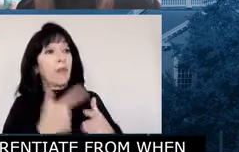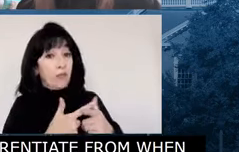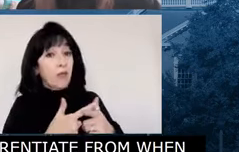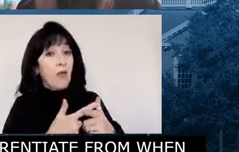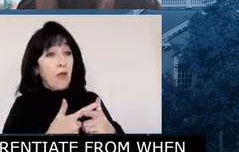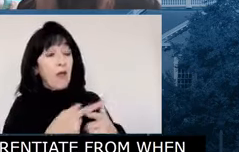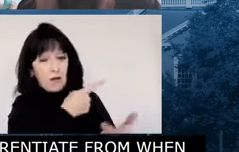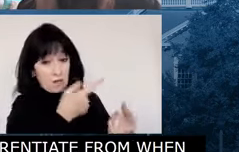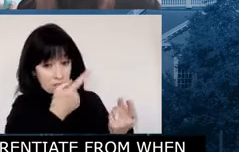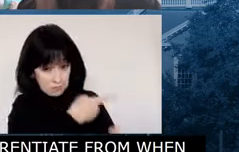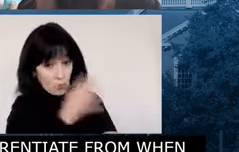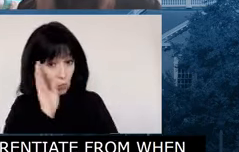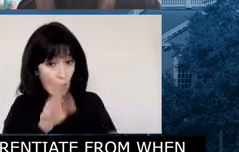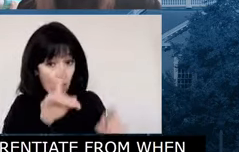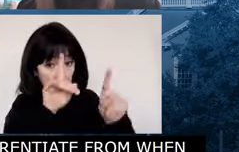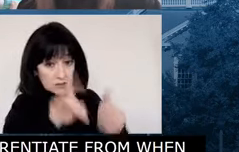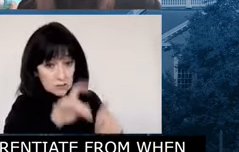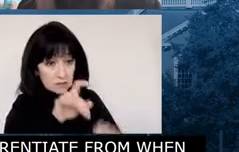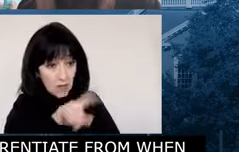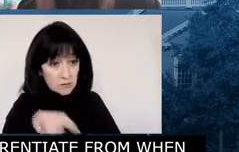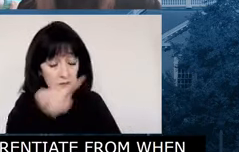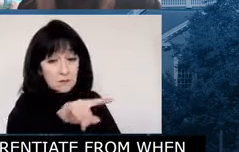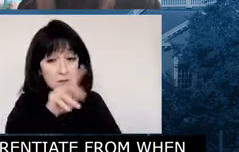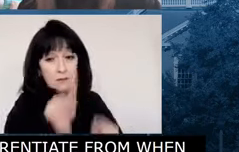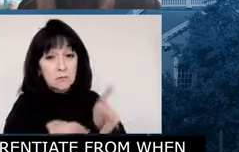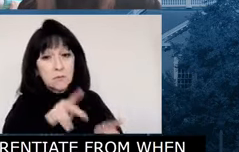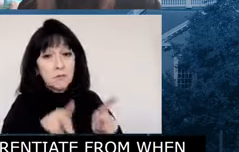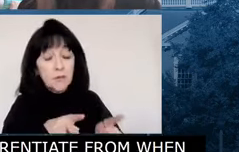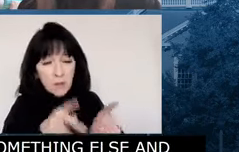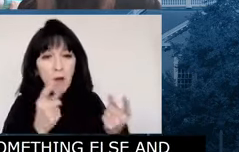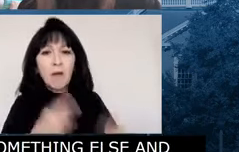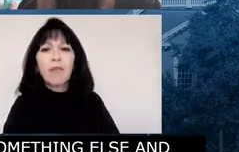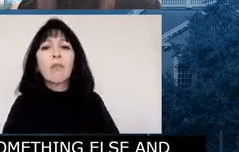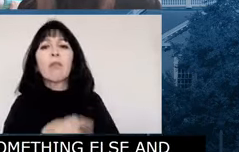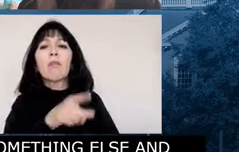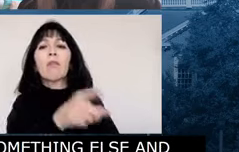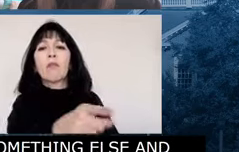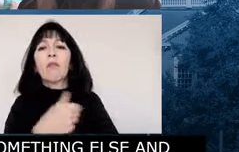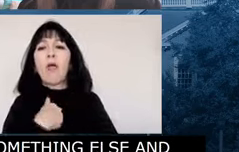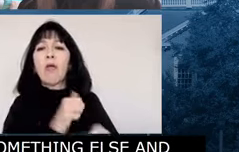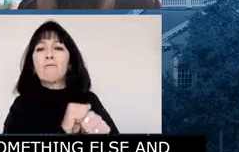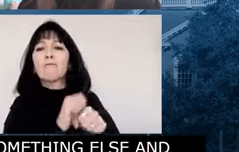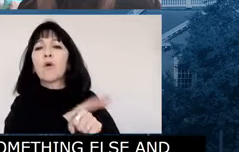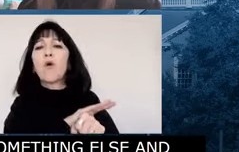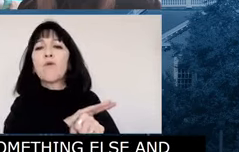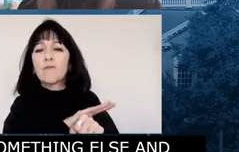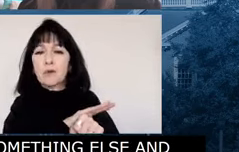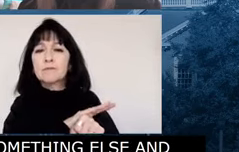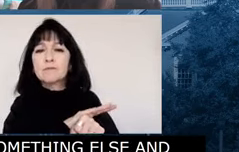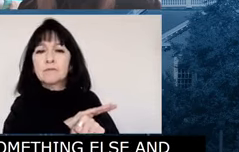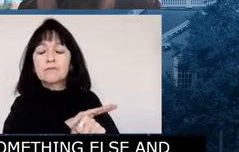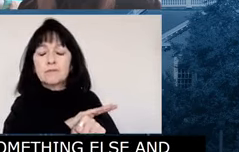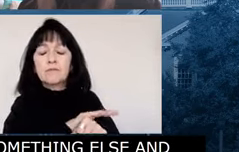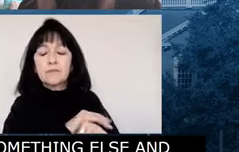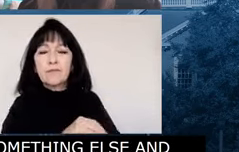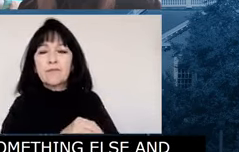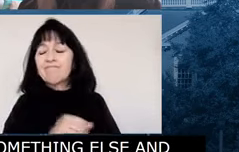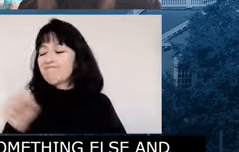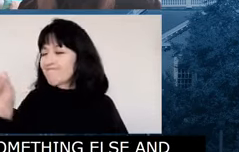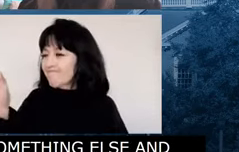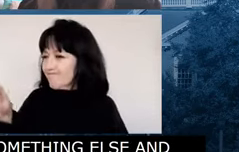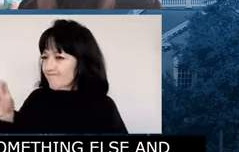through this most recent surge. And it kind of was brought to our attention as we